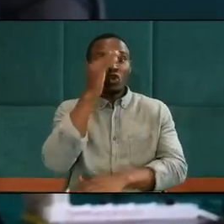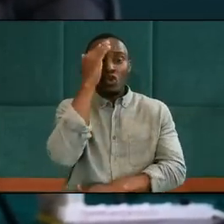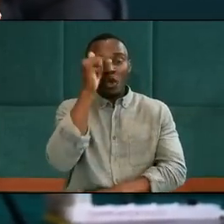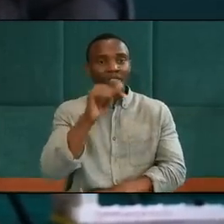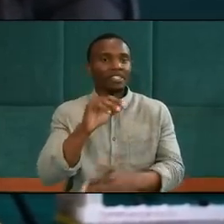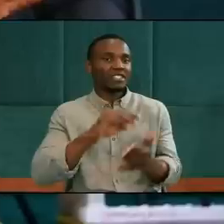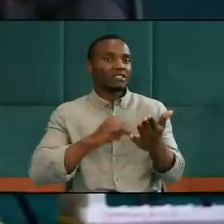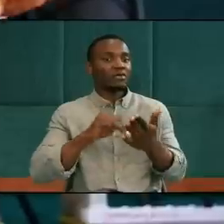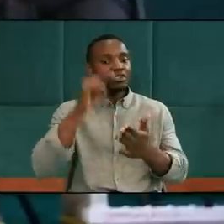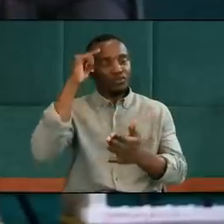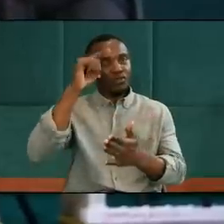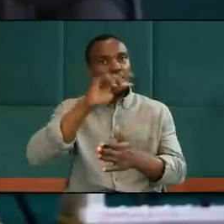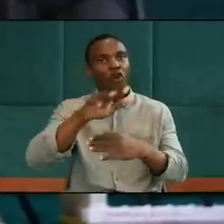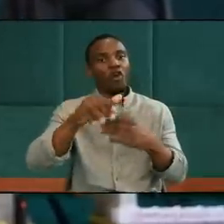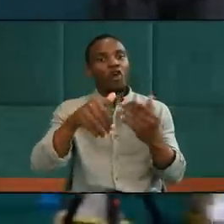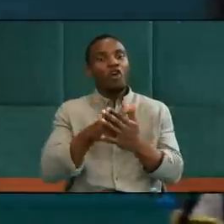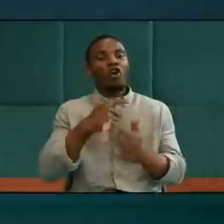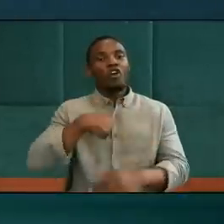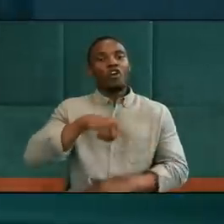for us.